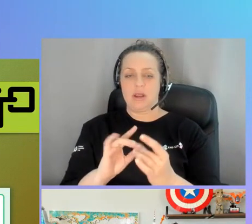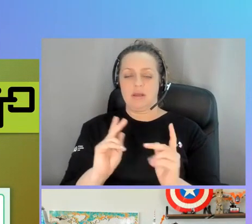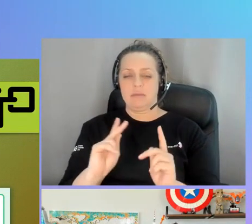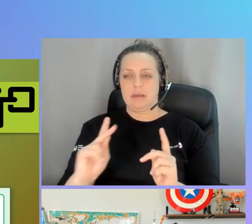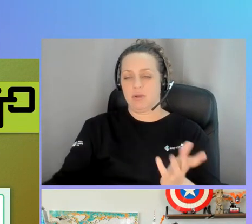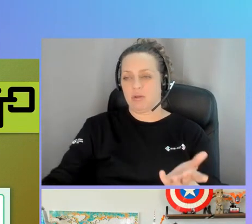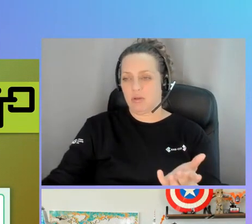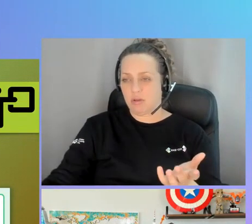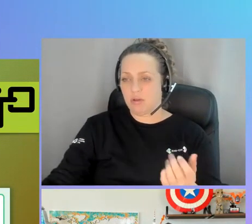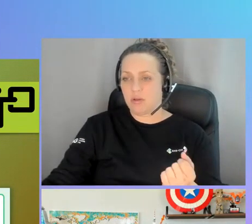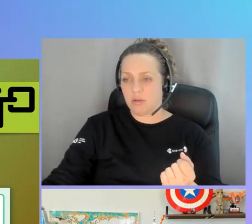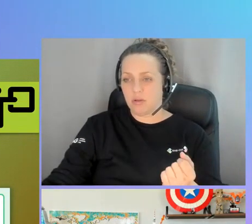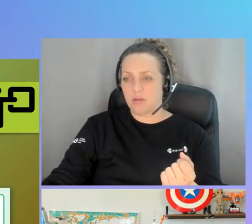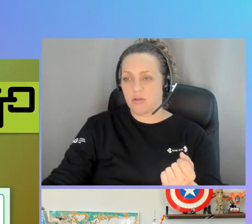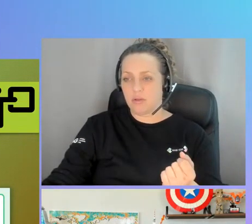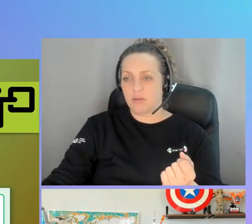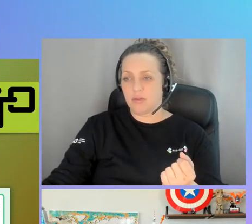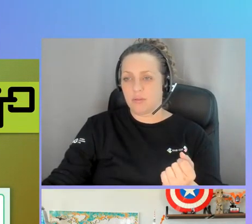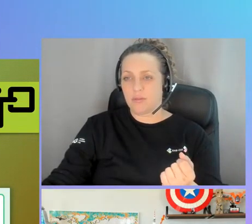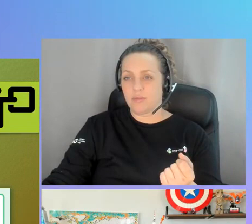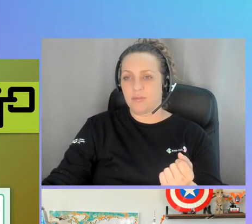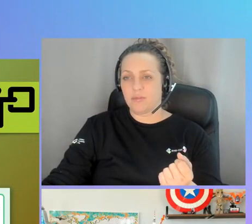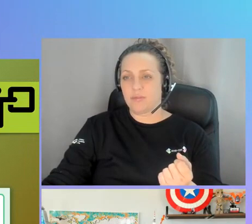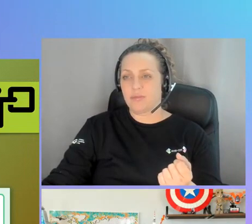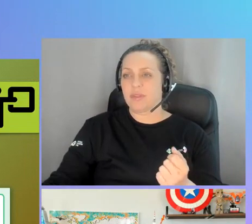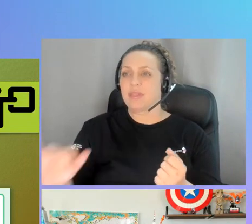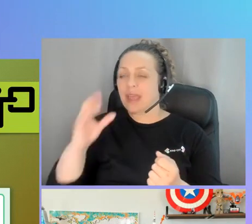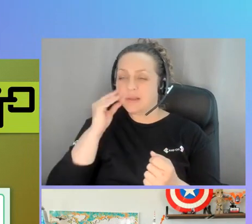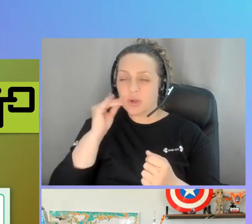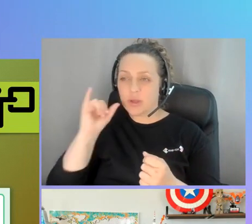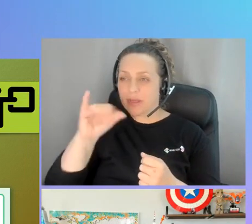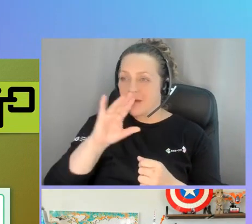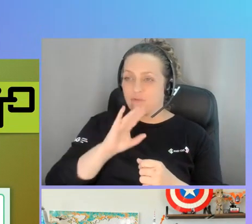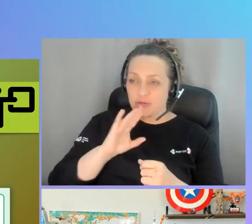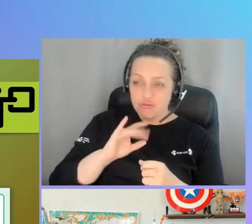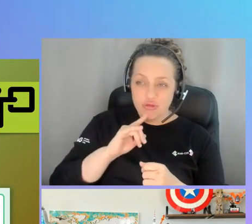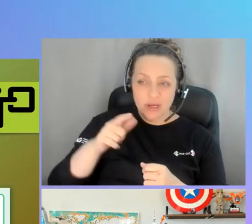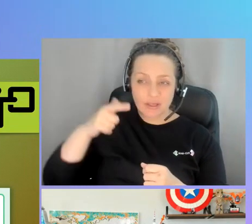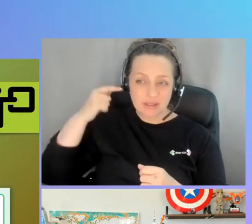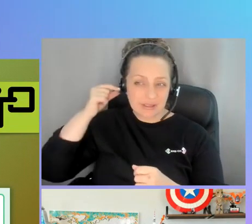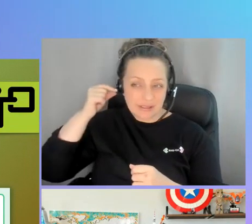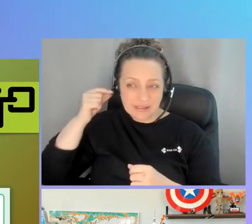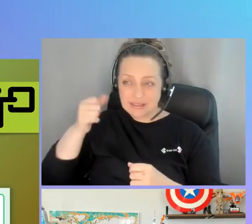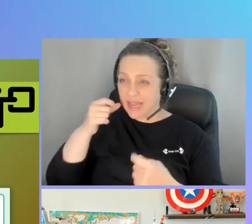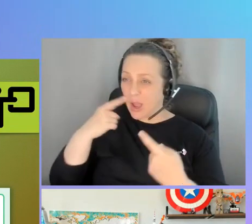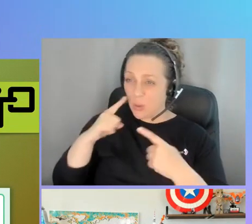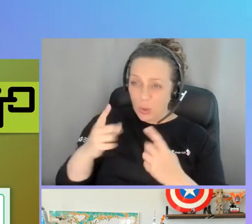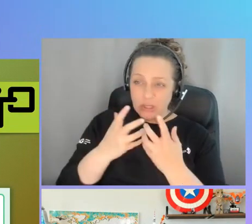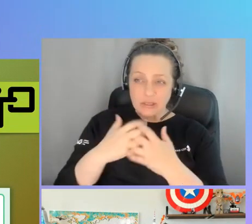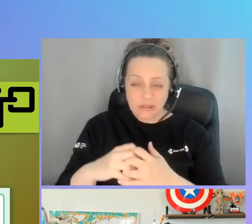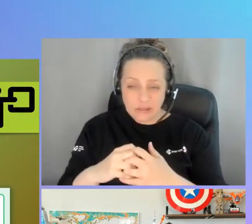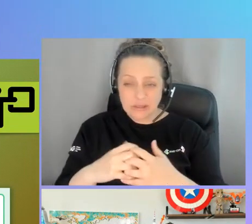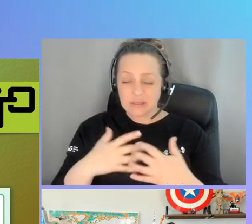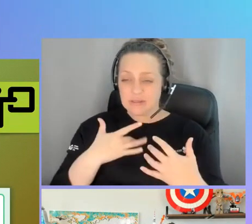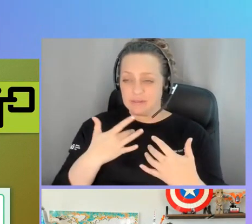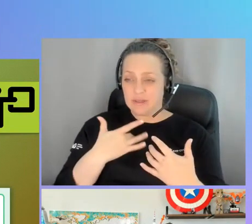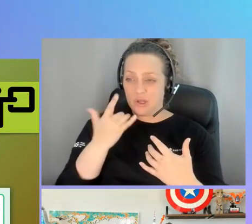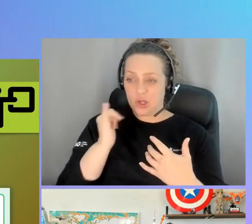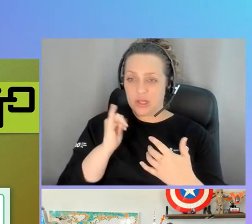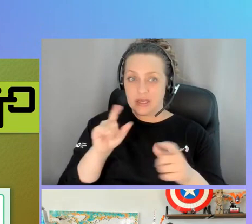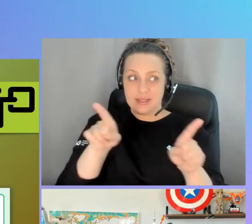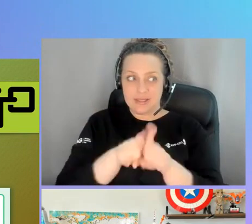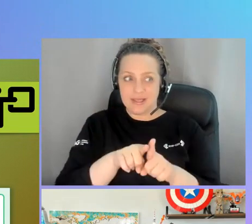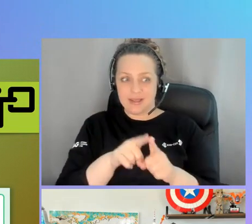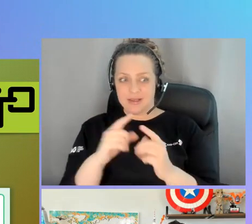to that experience, that frustration you felt when your headset wasn't cooperating, is what somebody with a disability may feel